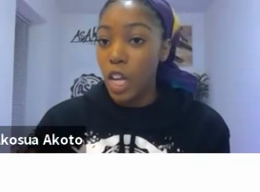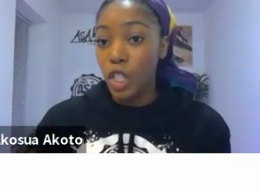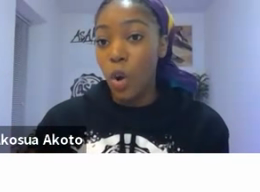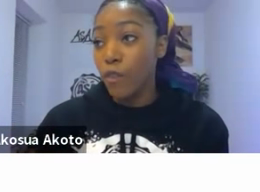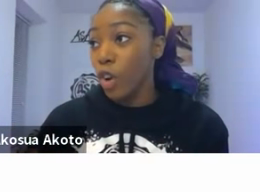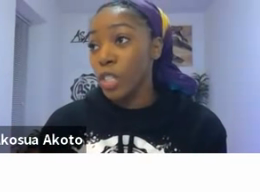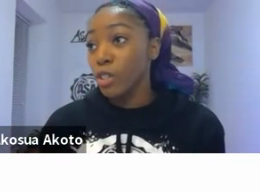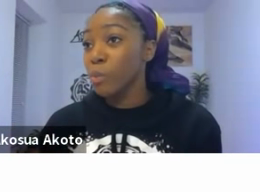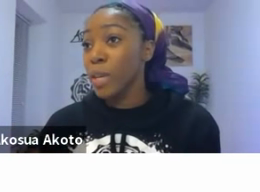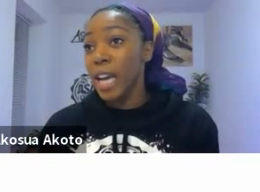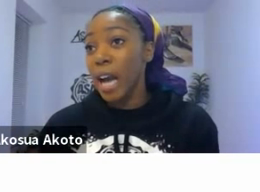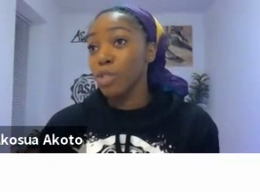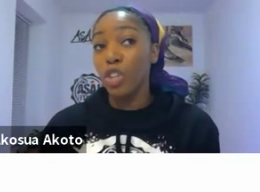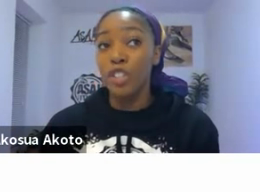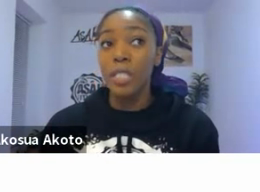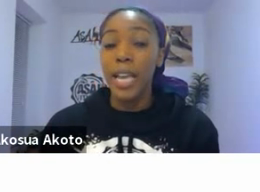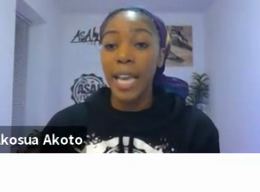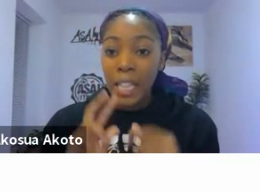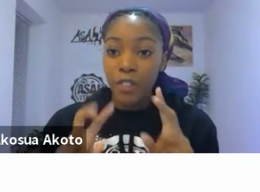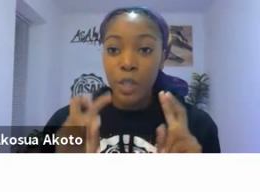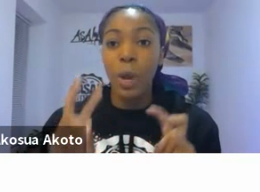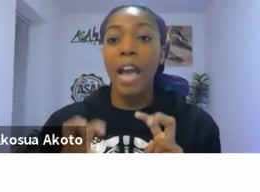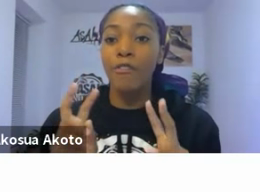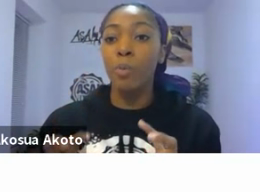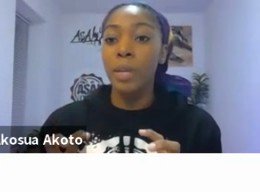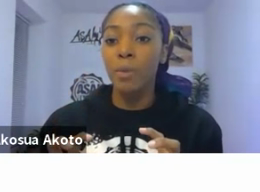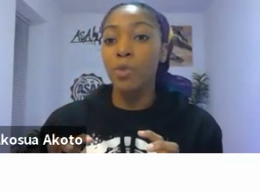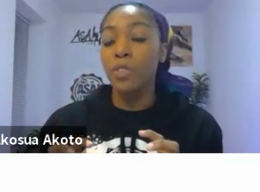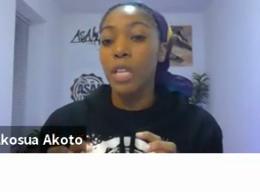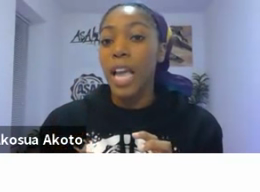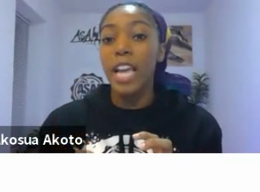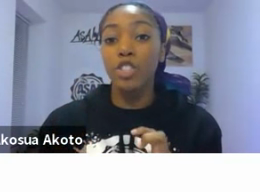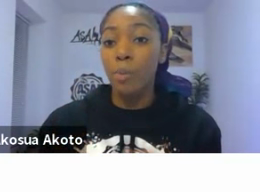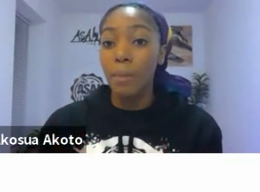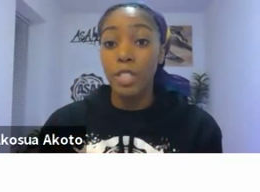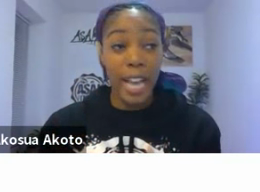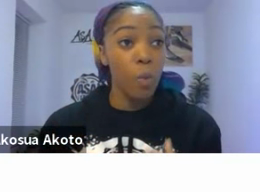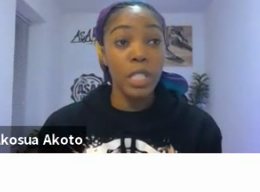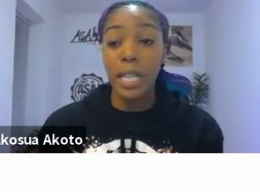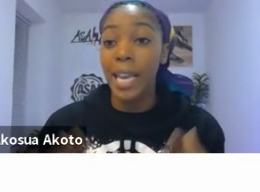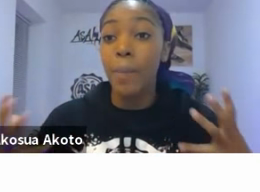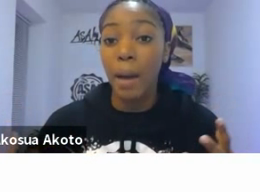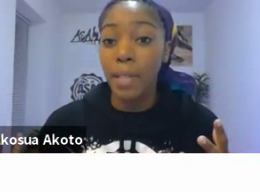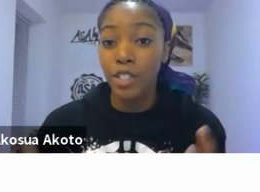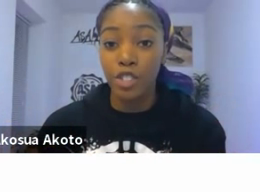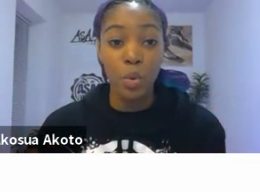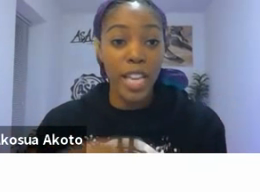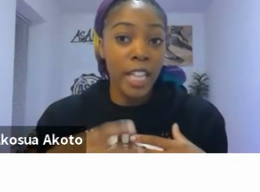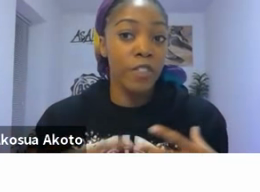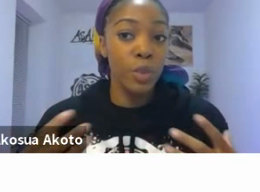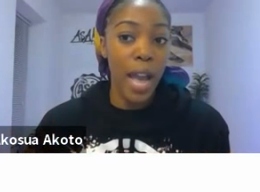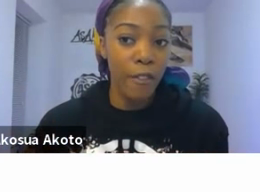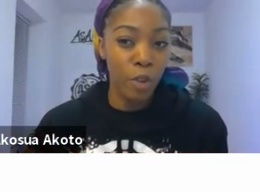steal. So if you're on social media, I'm sure you're seeing individual Afrobeat moves. And you'll probably, now we're seeing hip hop dancers